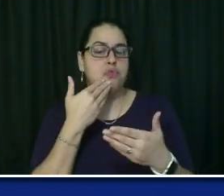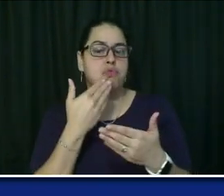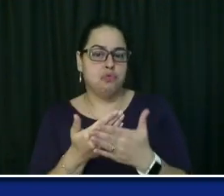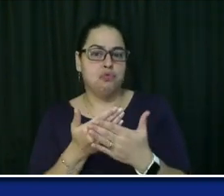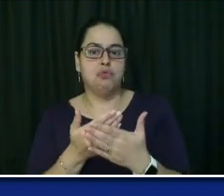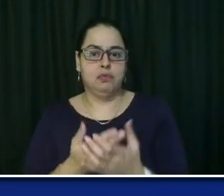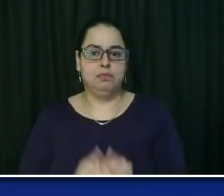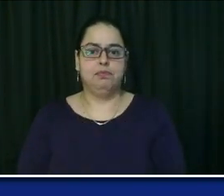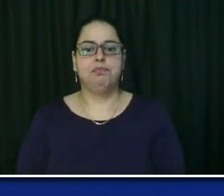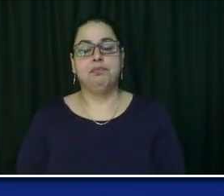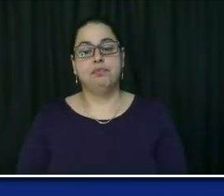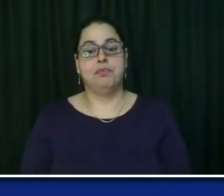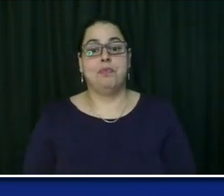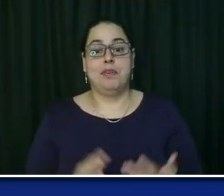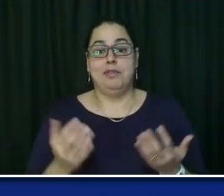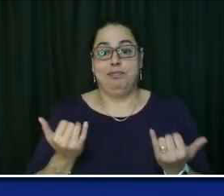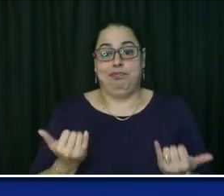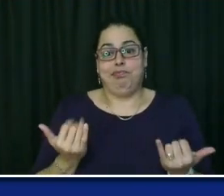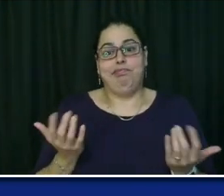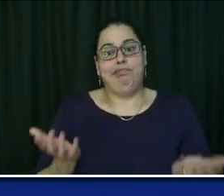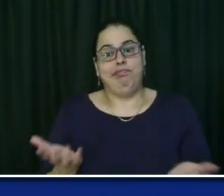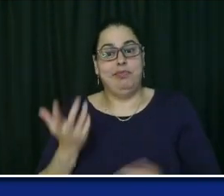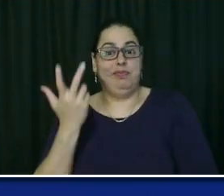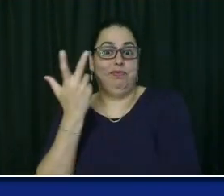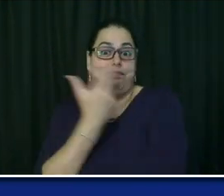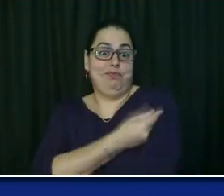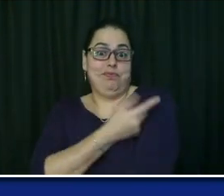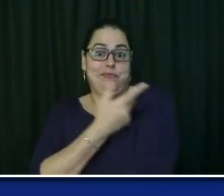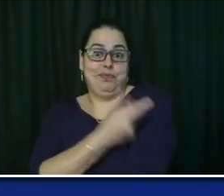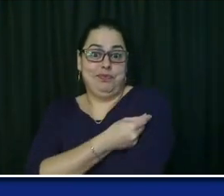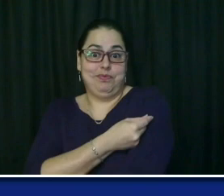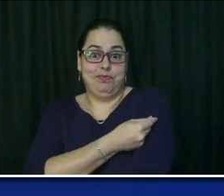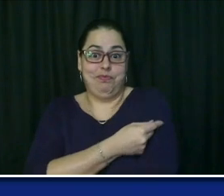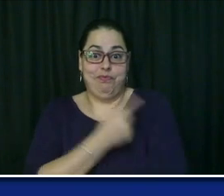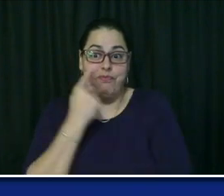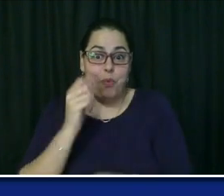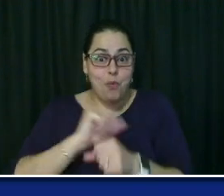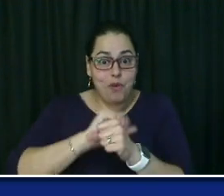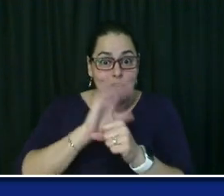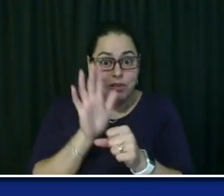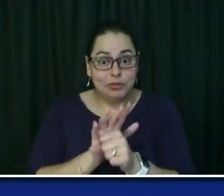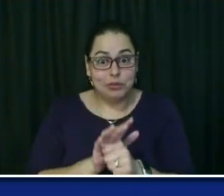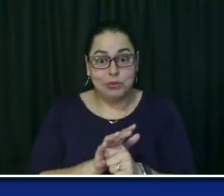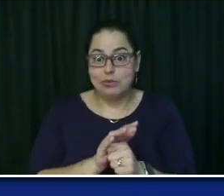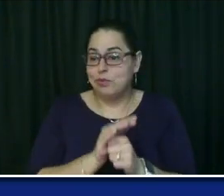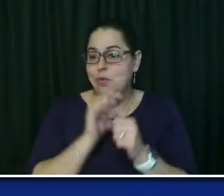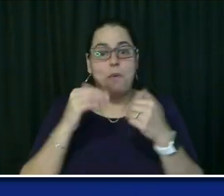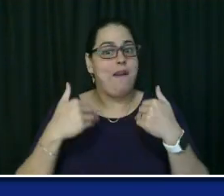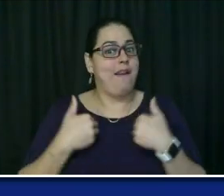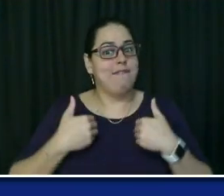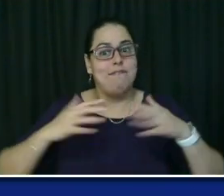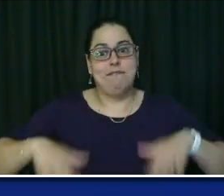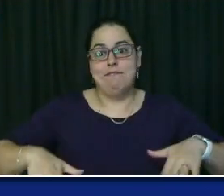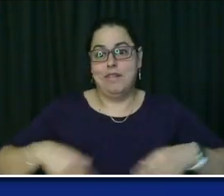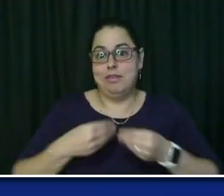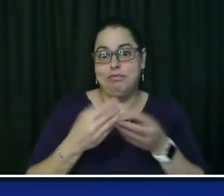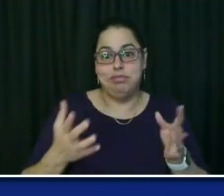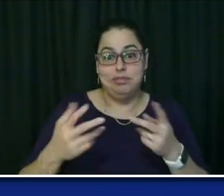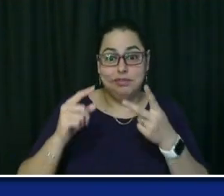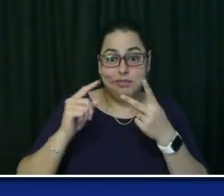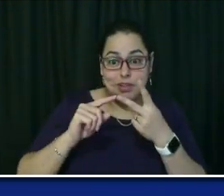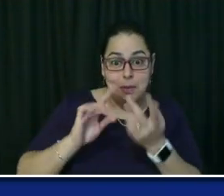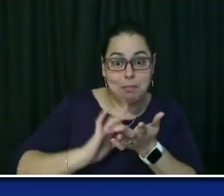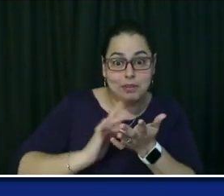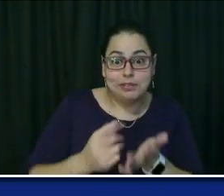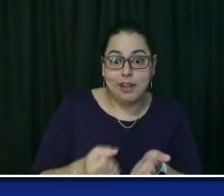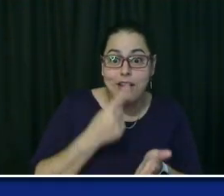antiviral treatment for this disease. So no one can say we're in control of the disease. But you try to manage it. And in the act of managing it, we make the